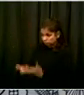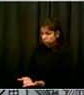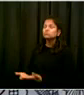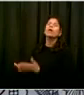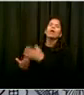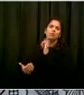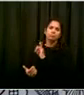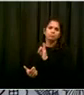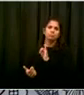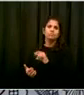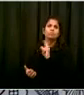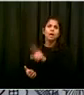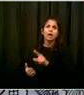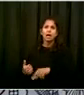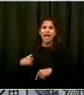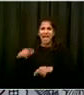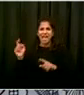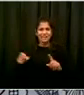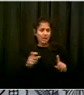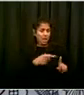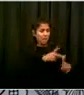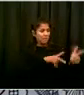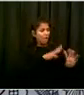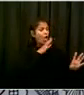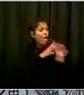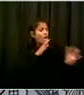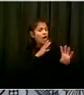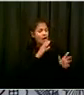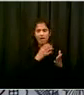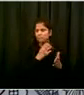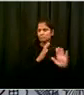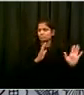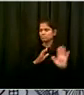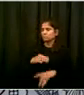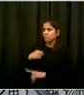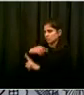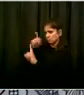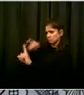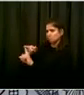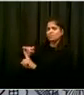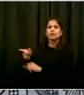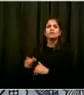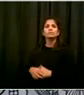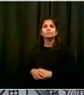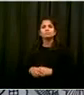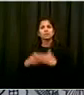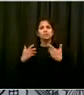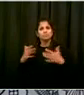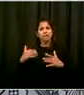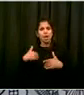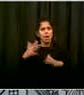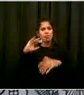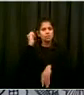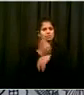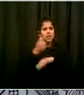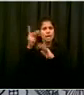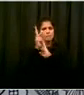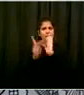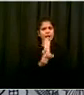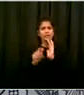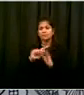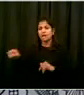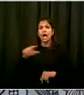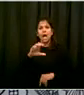But again, the policy, as I said at the time and I reiterated the other day on WNYC, the policy has to be abundantly